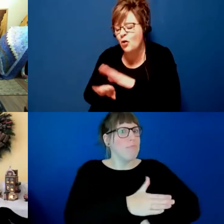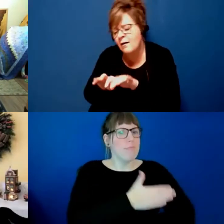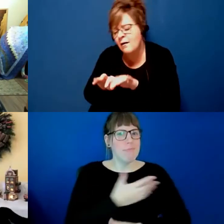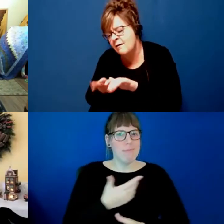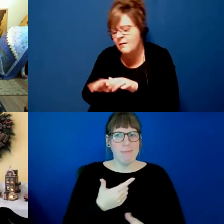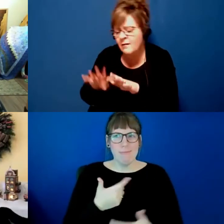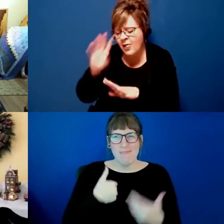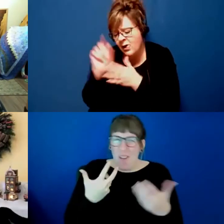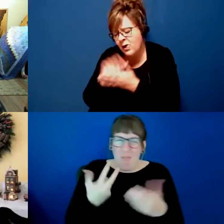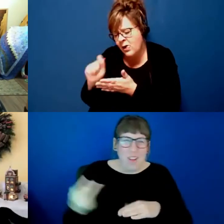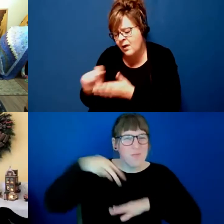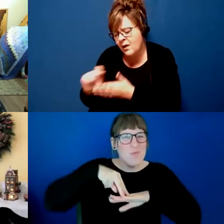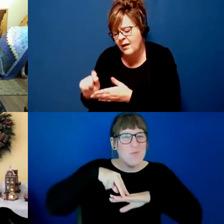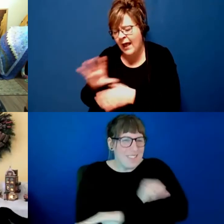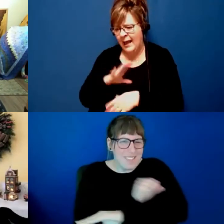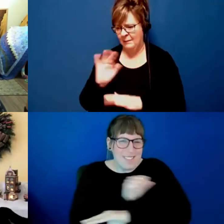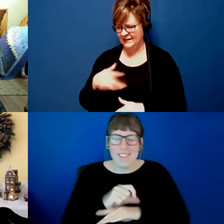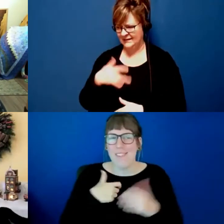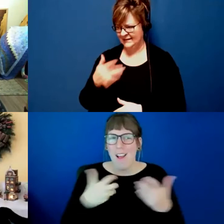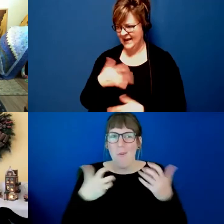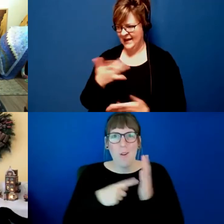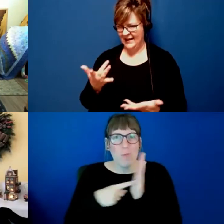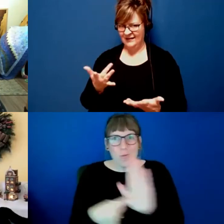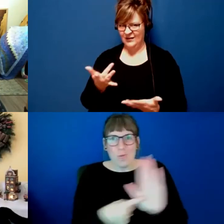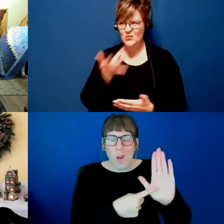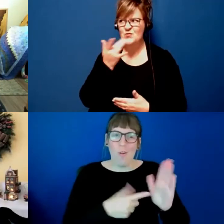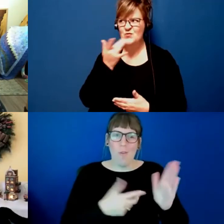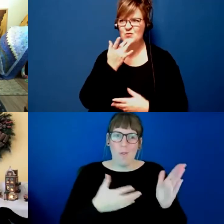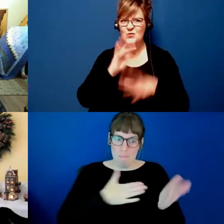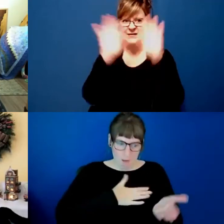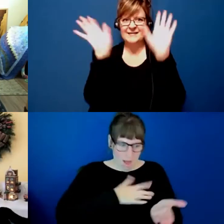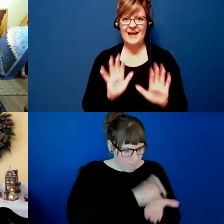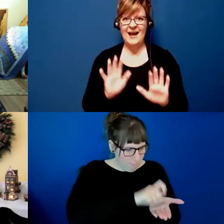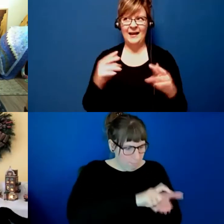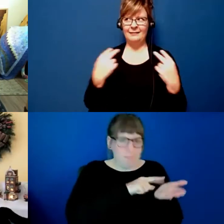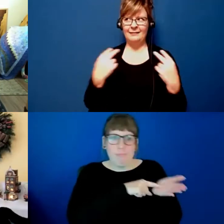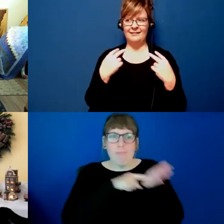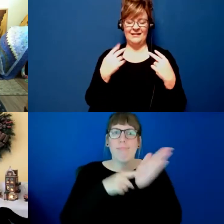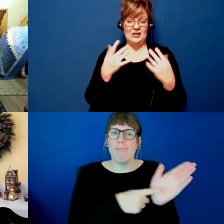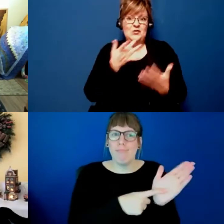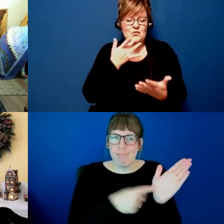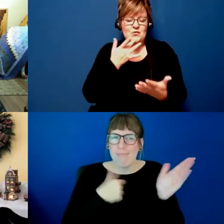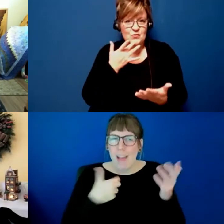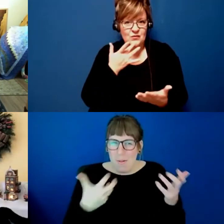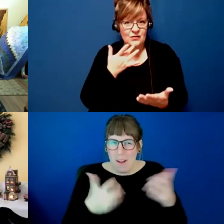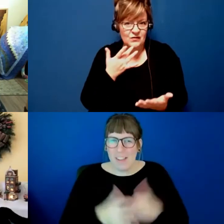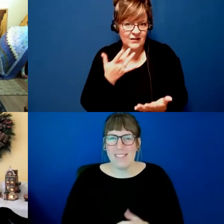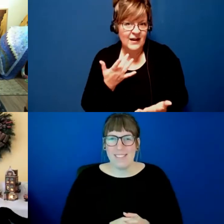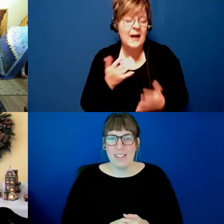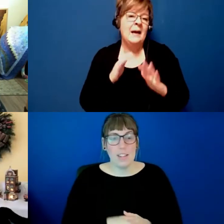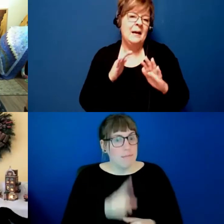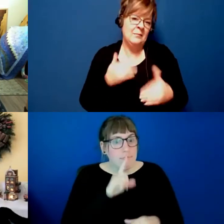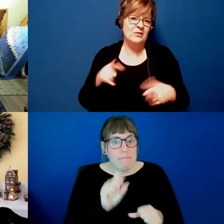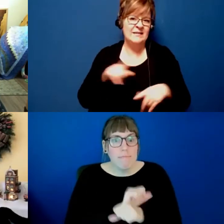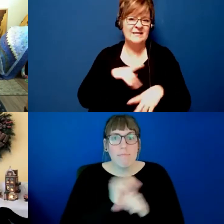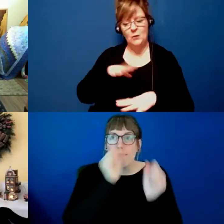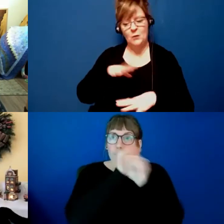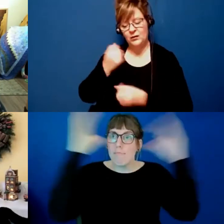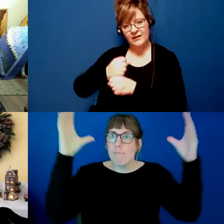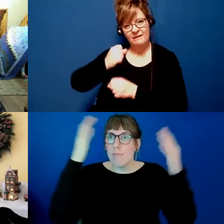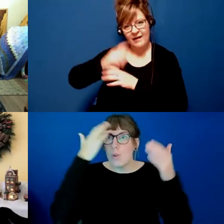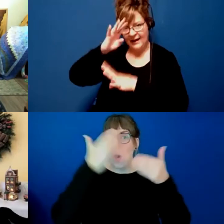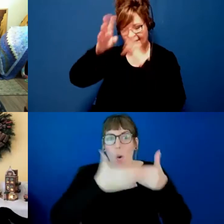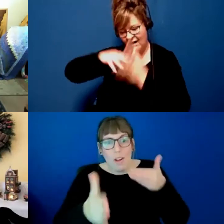stage and I wanted to share my own material. And I had no idea that down the road I would be doing what I'm doing